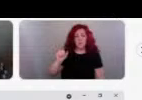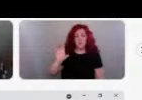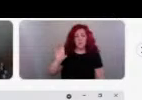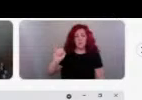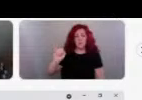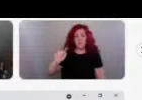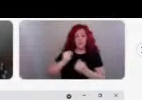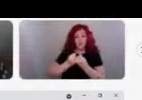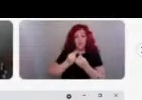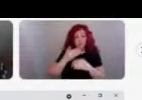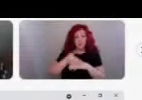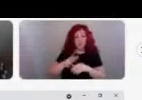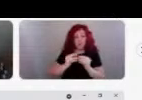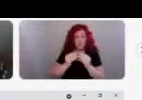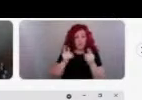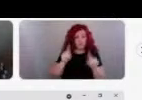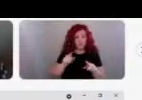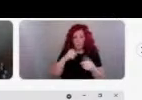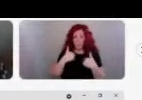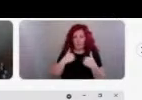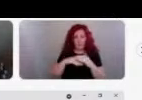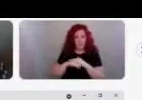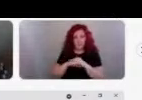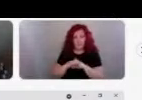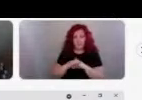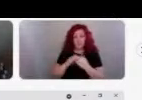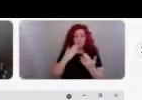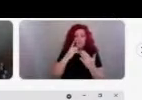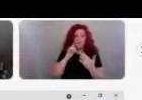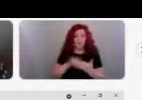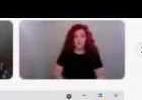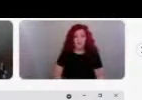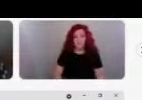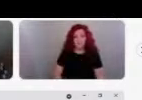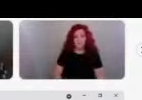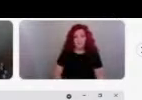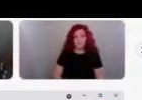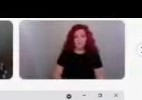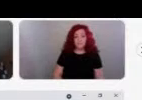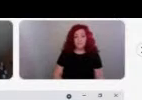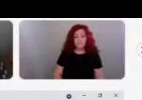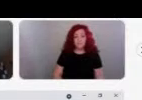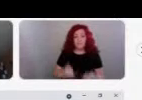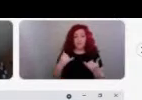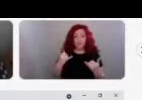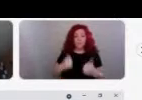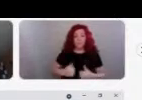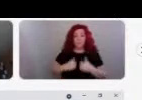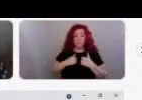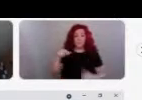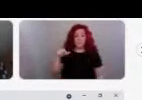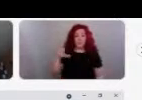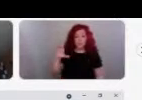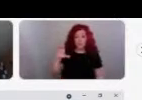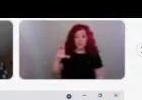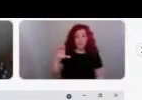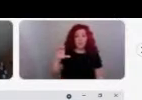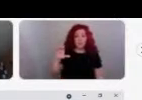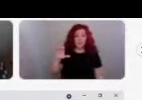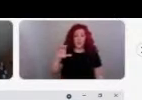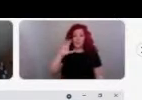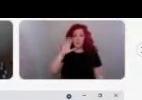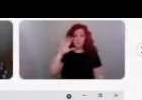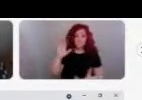occurring or you know have access to them so um i thank you for that um i'm currently residing in queen creek i'm a firm believer in